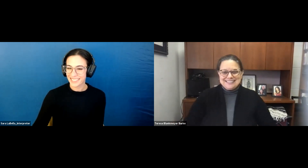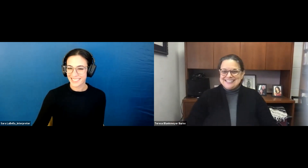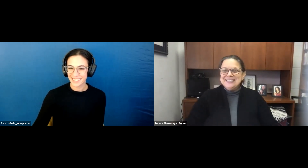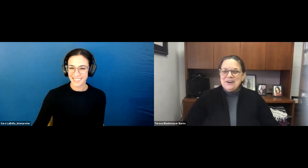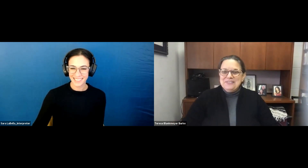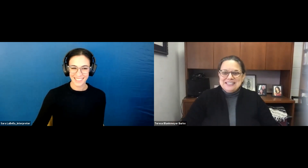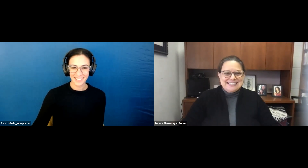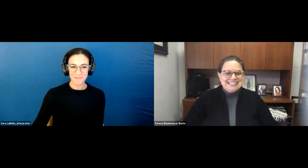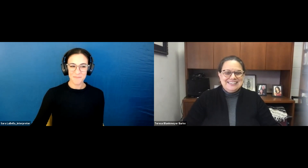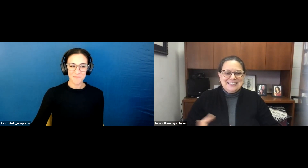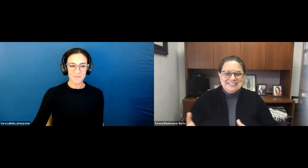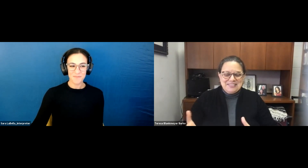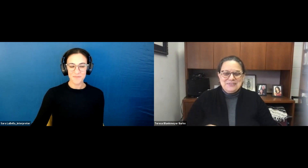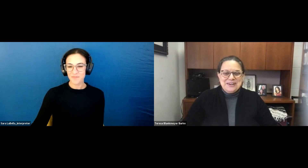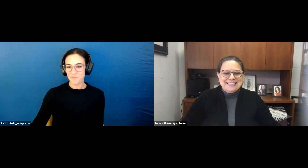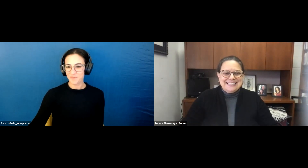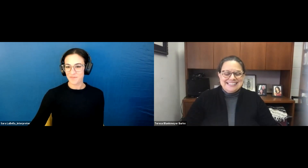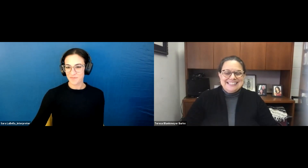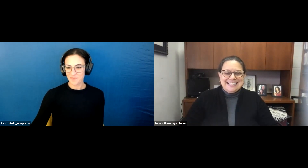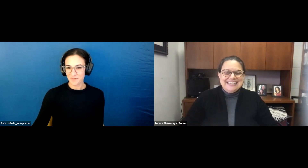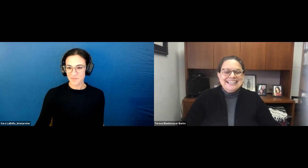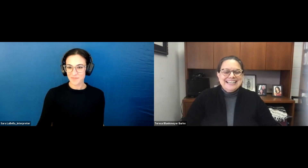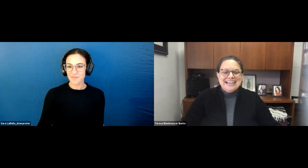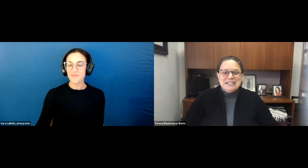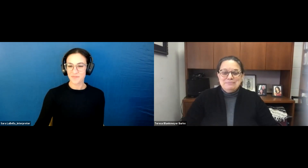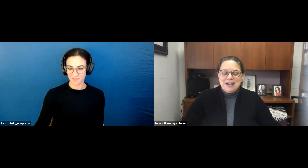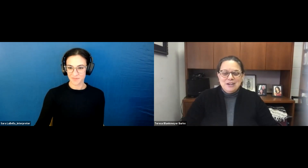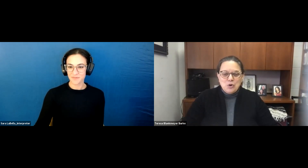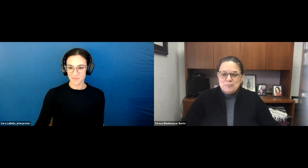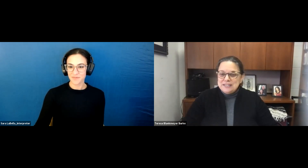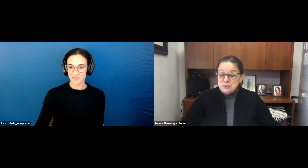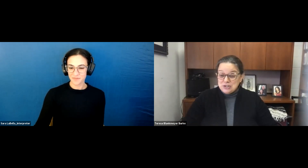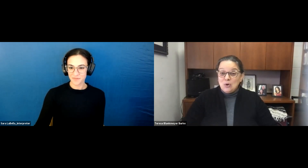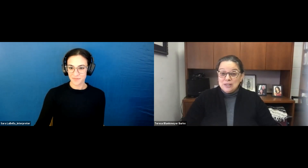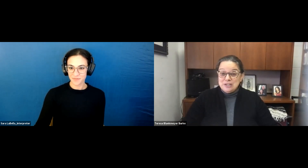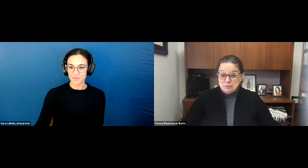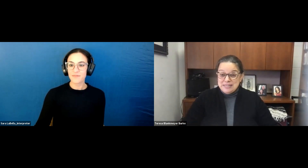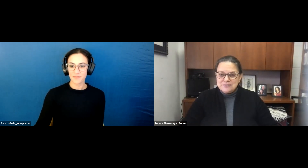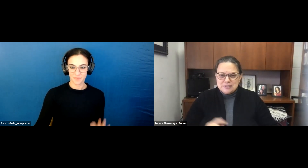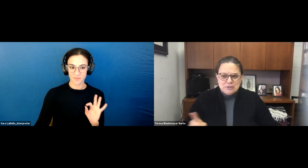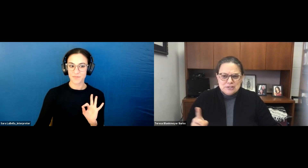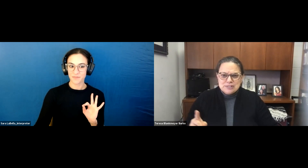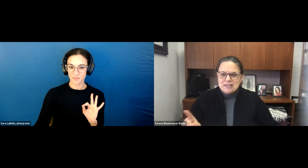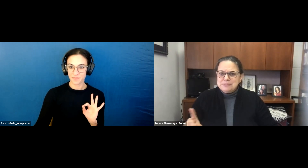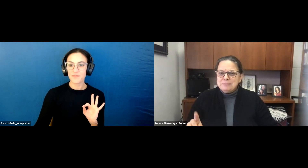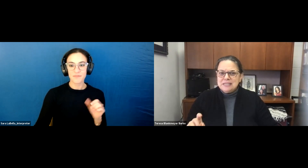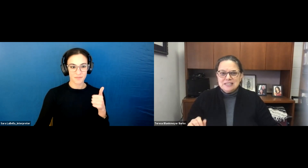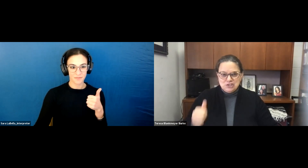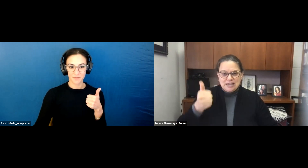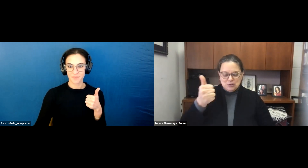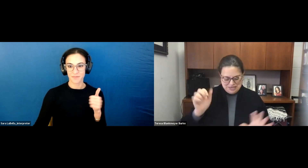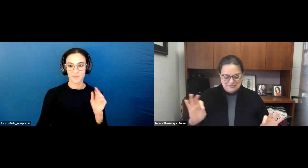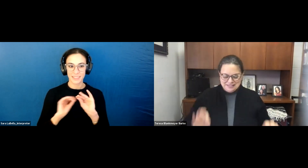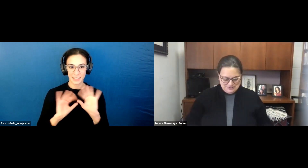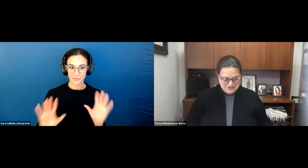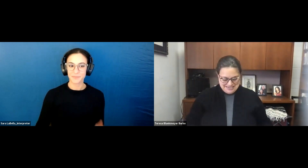but that's obviously not the right thing to say. I hope that you can all hear me. If someone could just type something in the